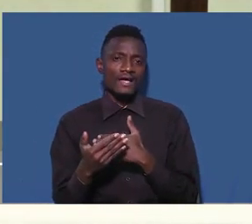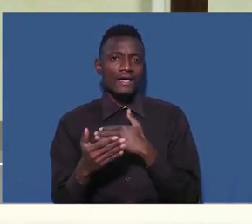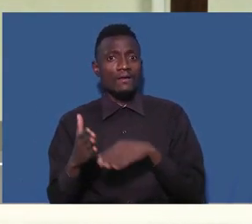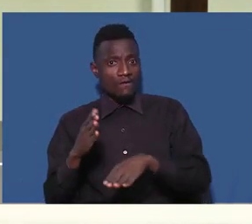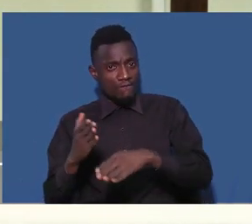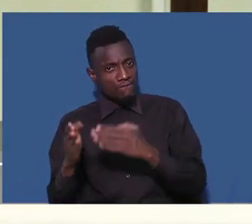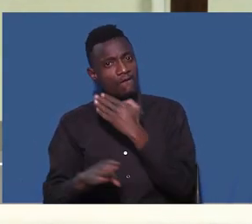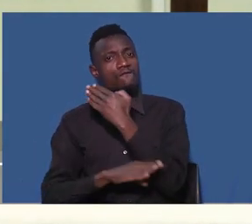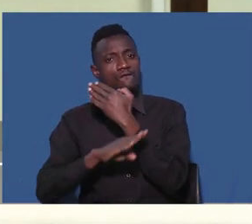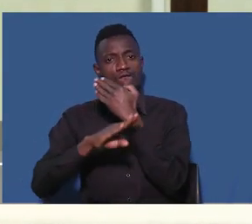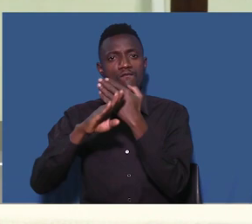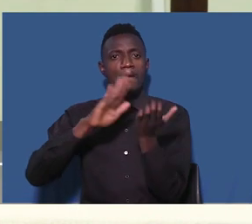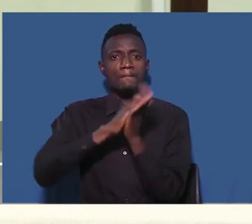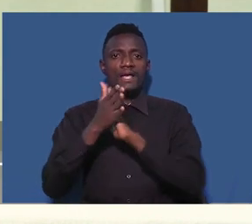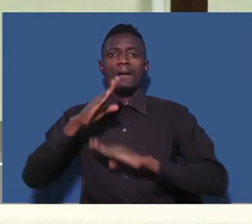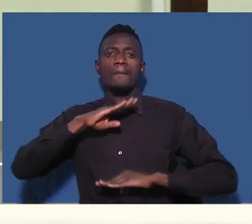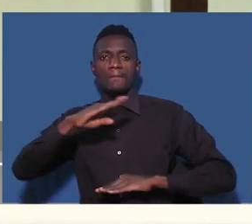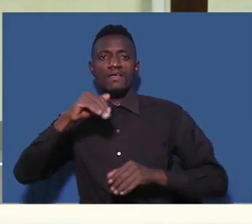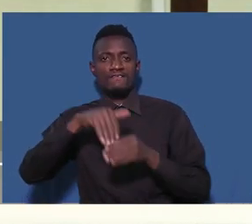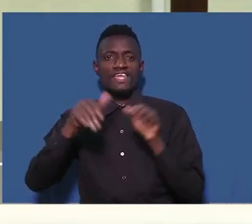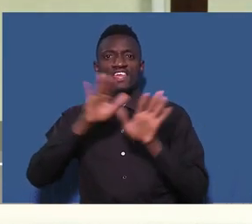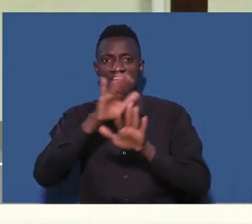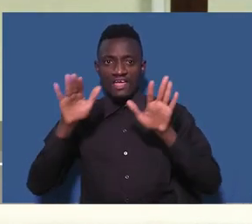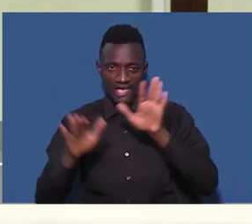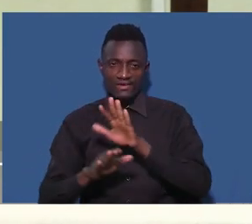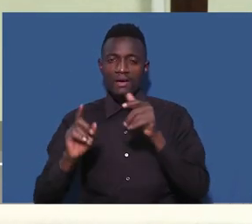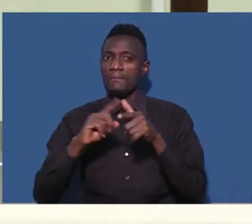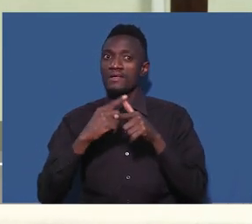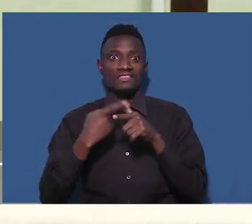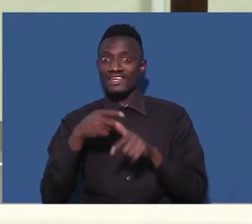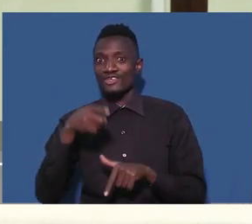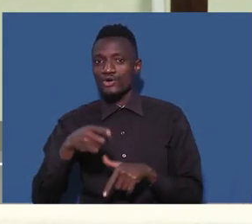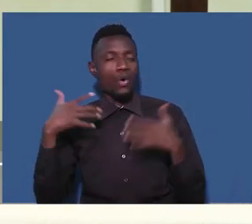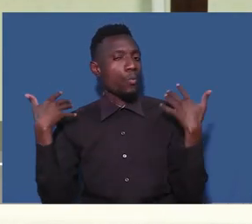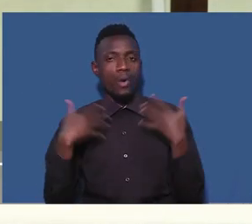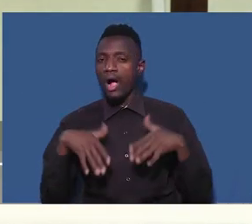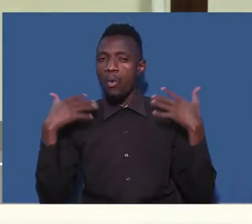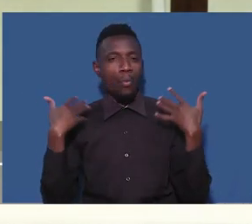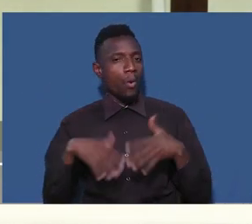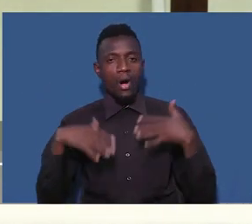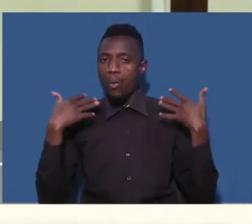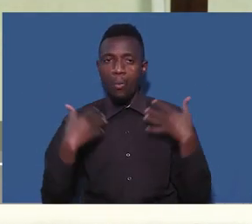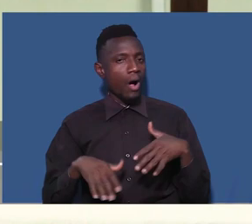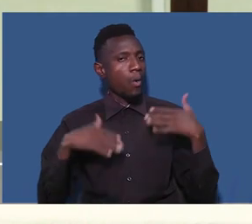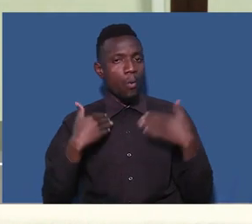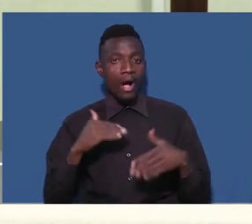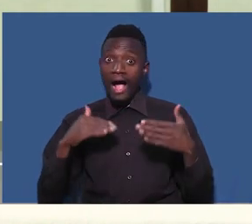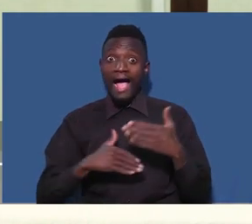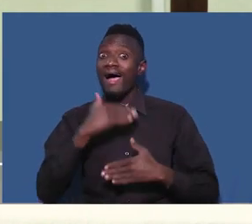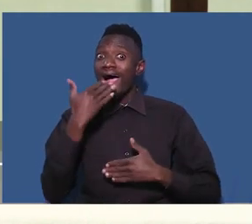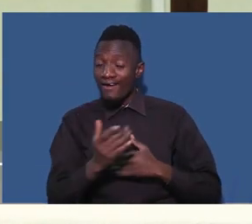regard to what he's calling you to do, and you'll be amazed at what is going to happen in your lives.